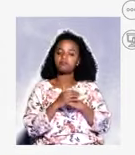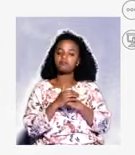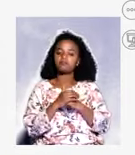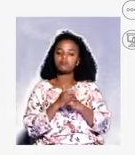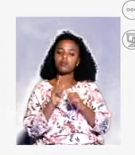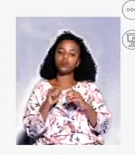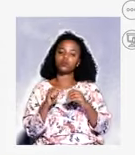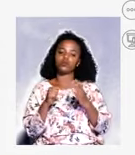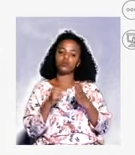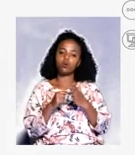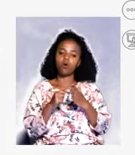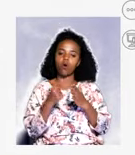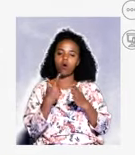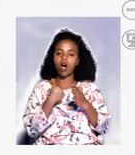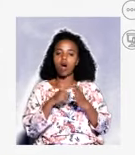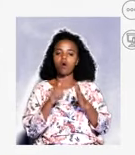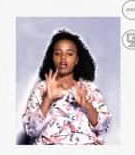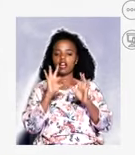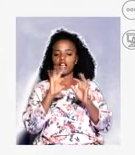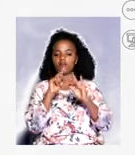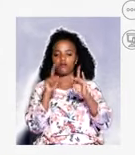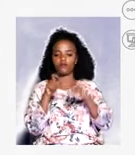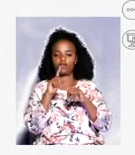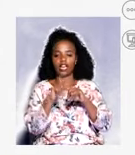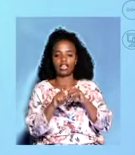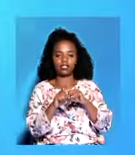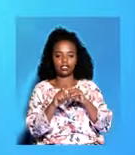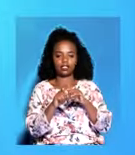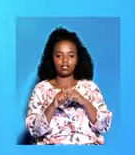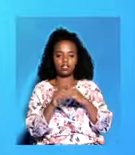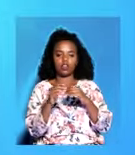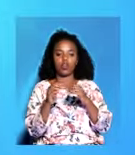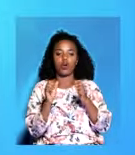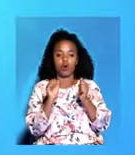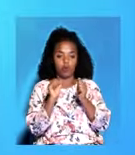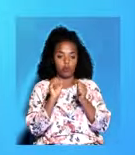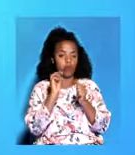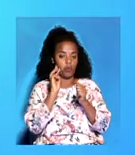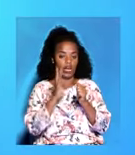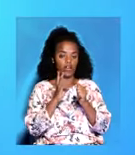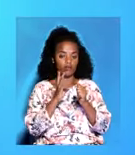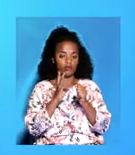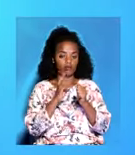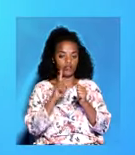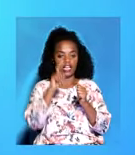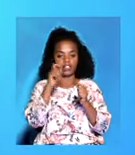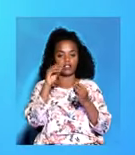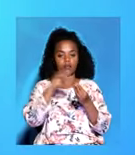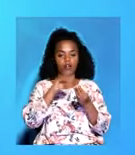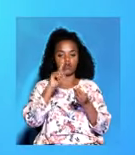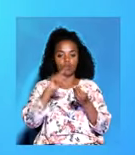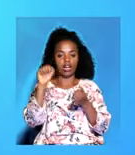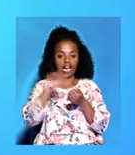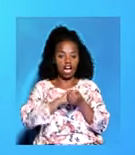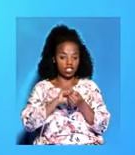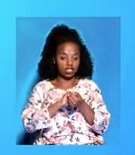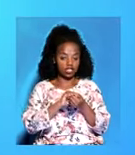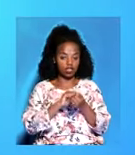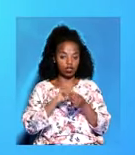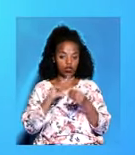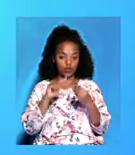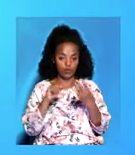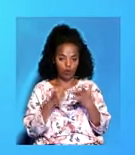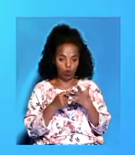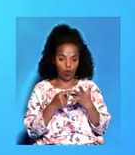So, our f of x will be equal to, this cancels, so you have this one.